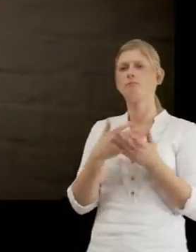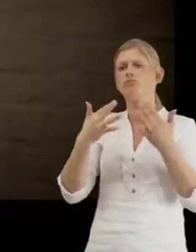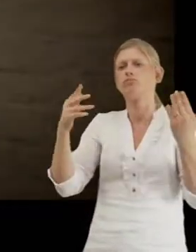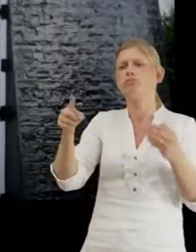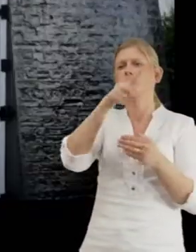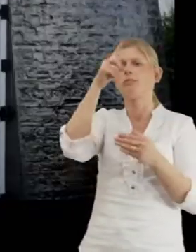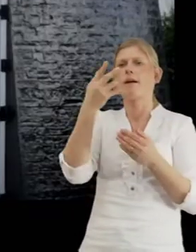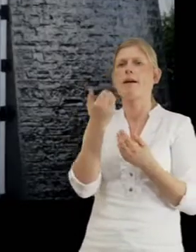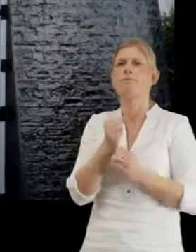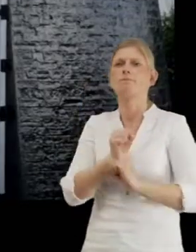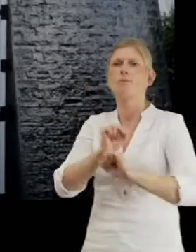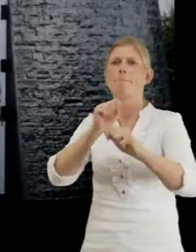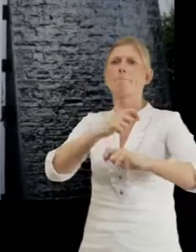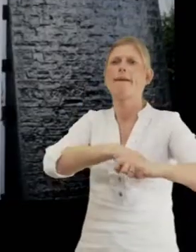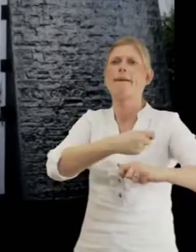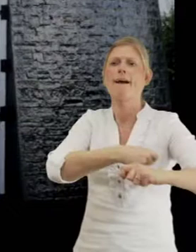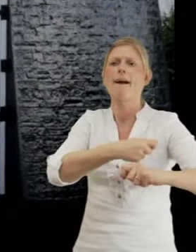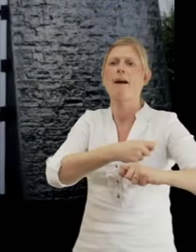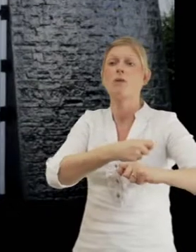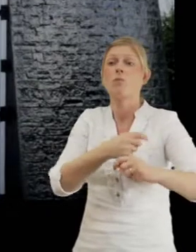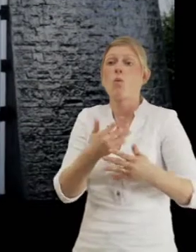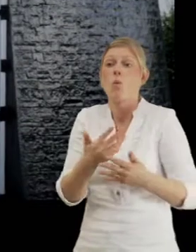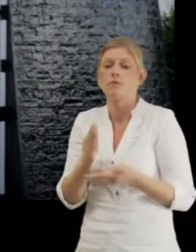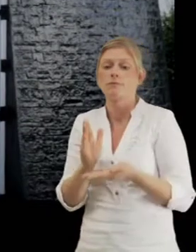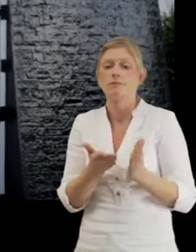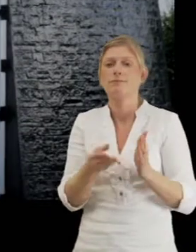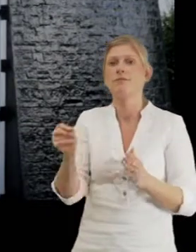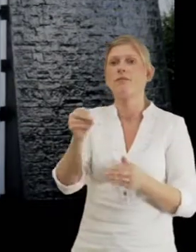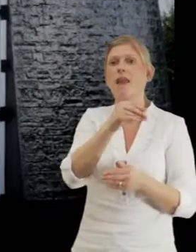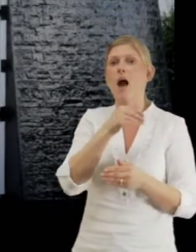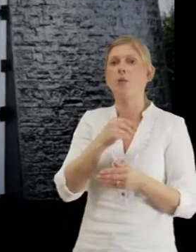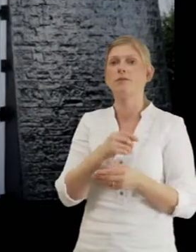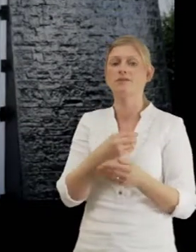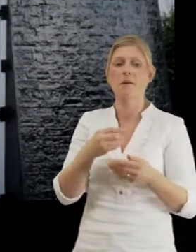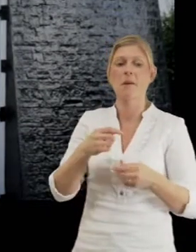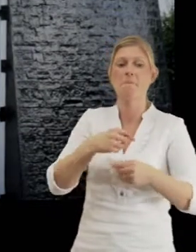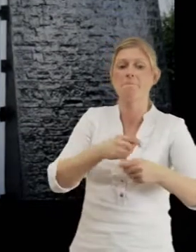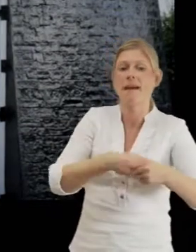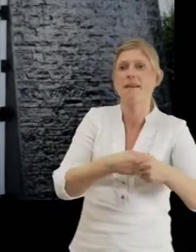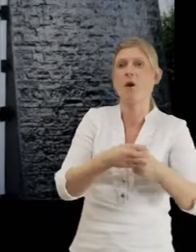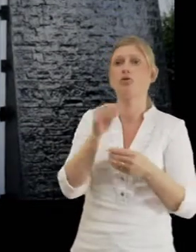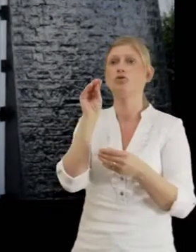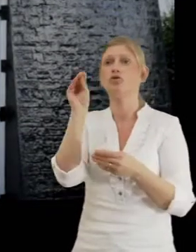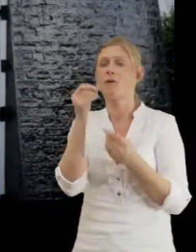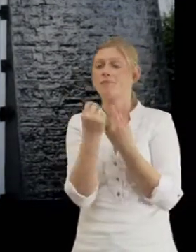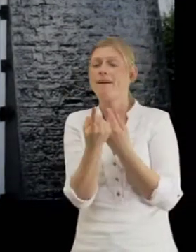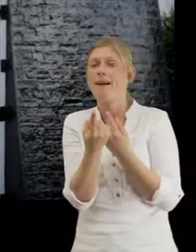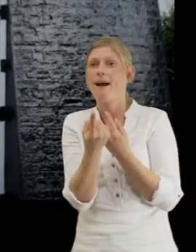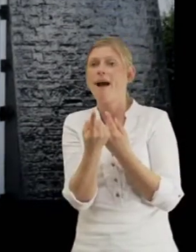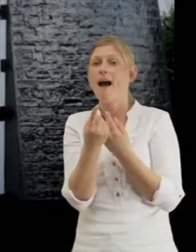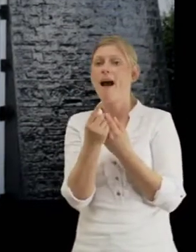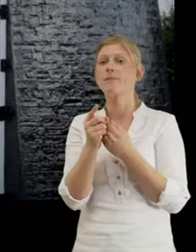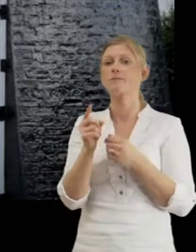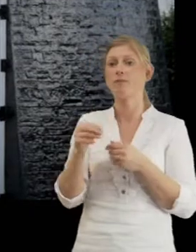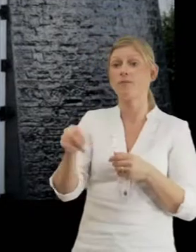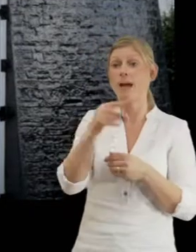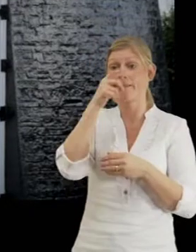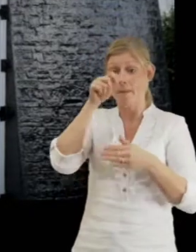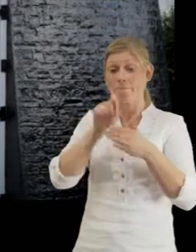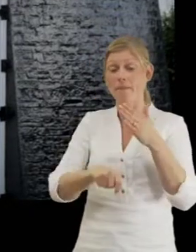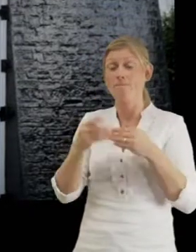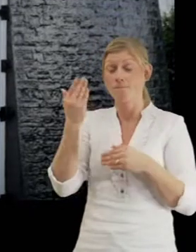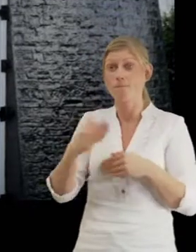Many windmills had their own bakeries, or supplied flour to bakeries and shops nearby. But flour could also be